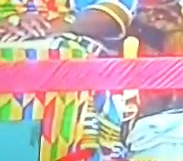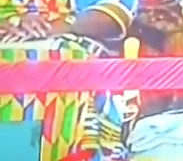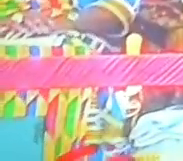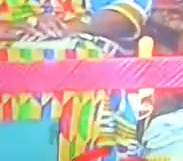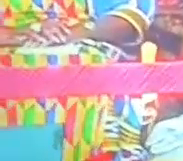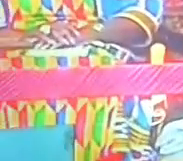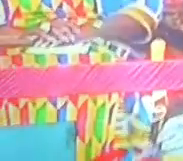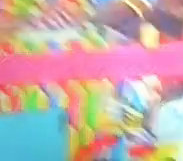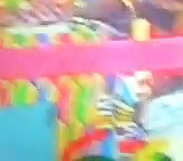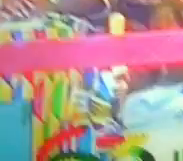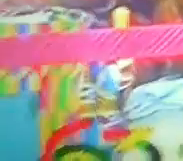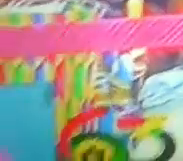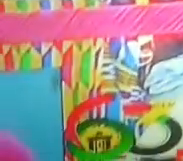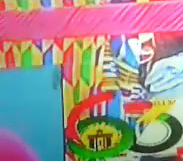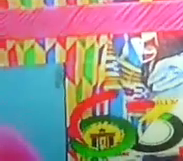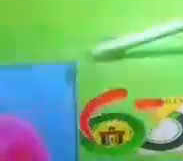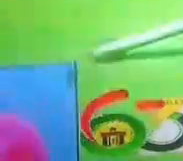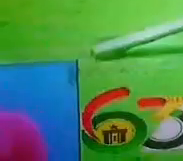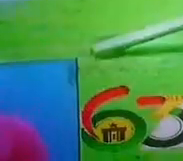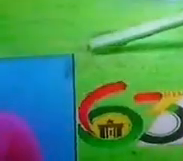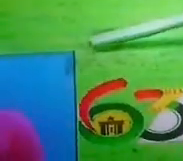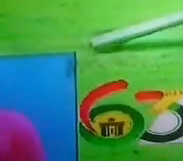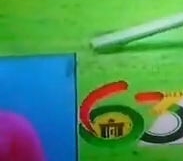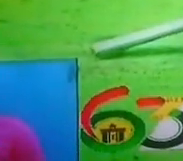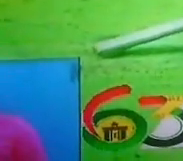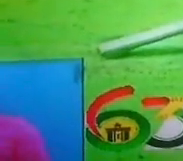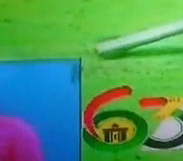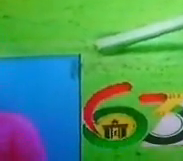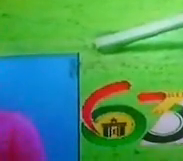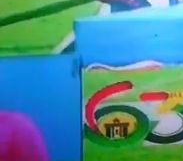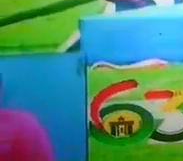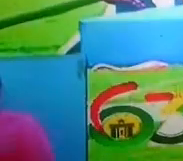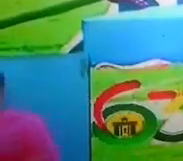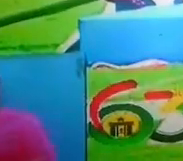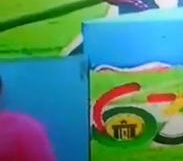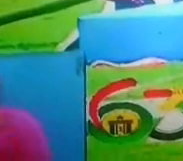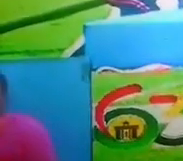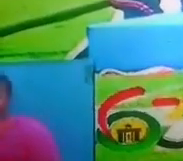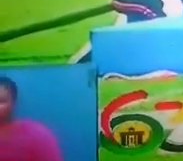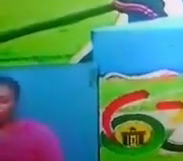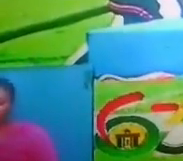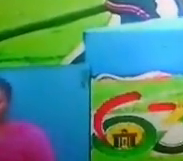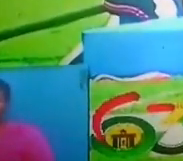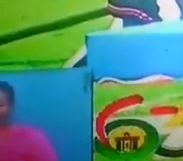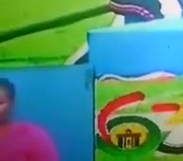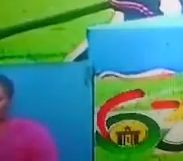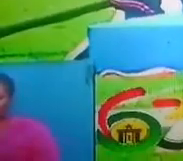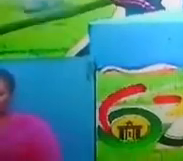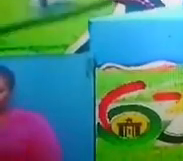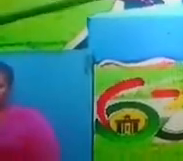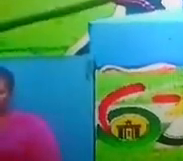Of course, Asantino 82 or 24-82, the second, also admiring the scenes here. He must be a